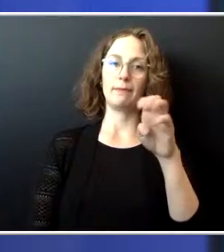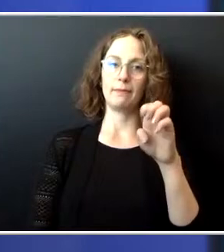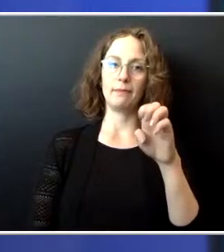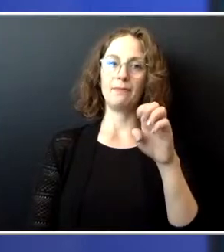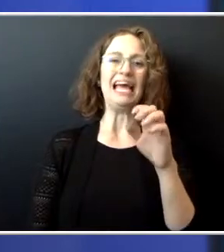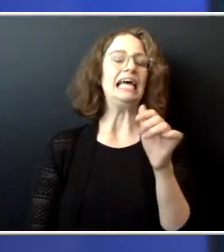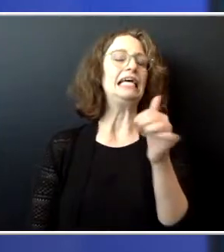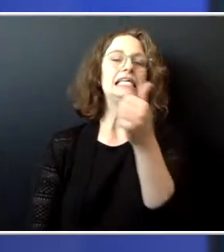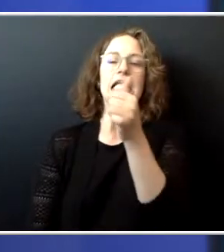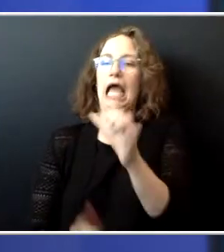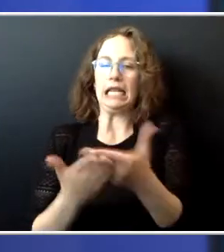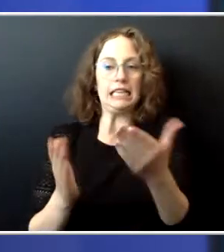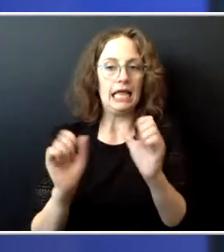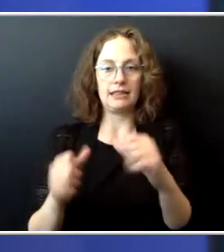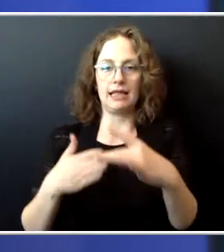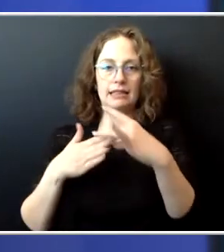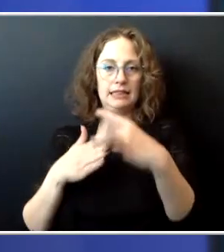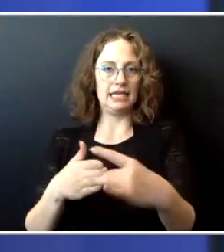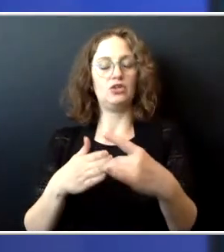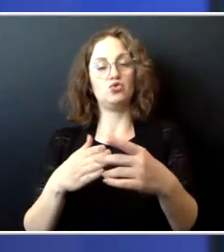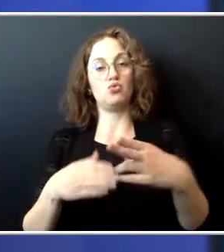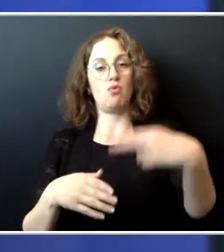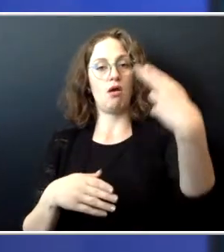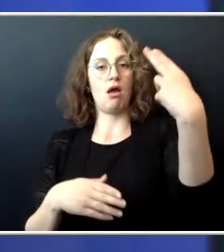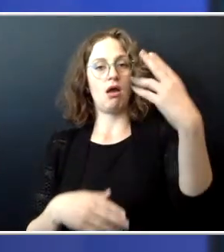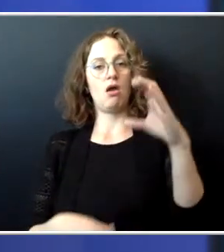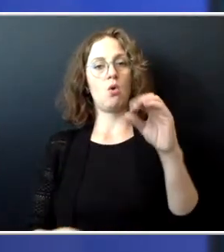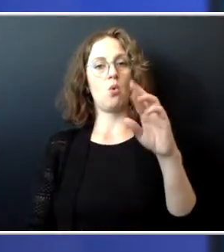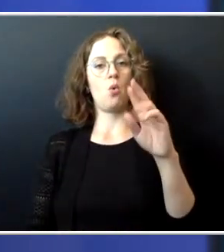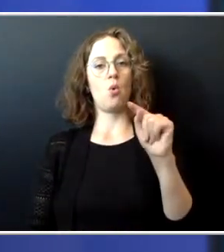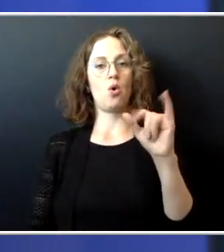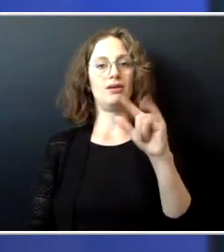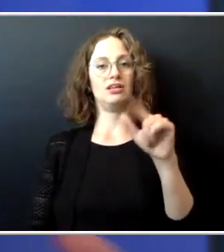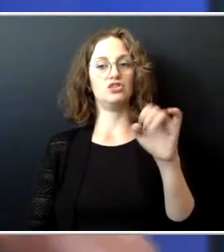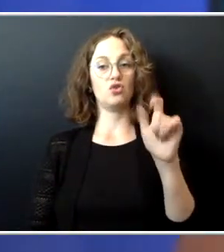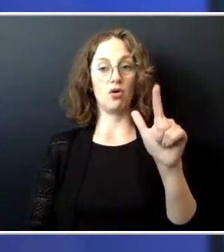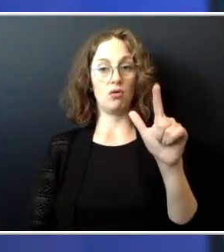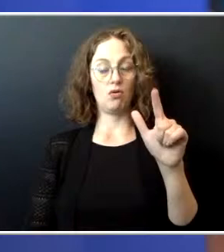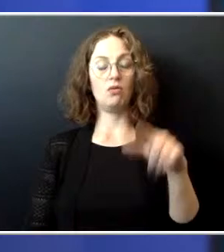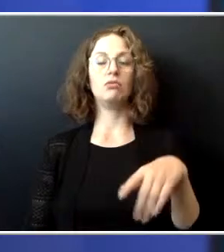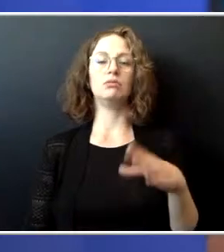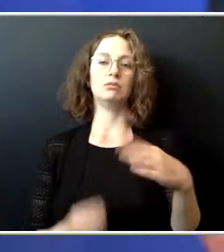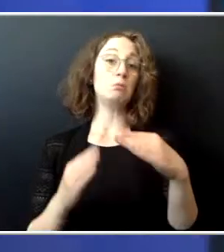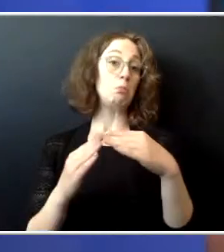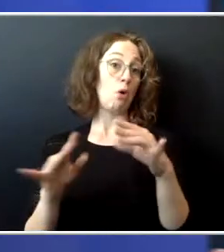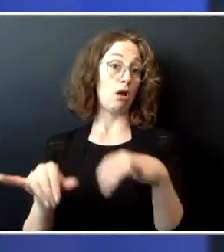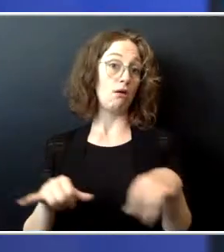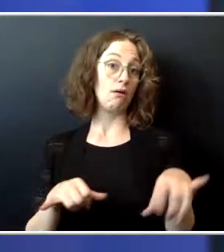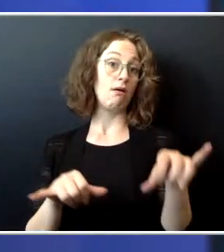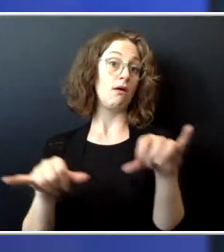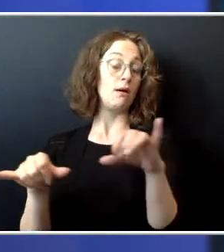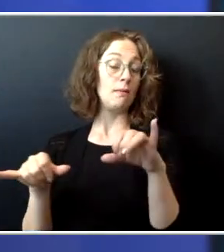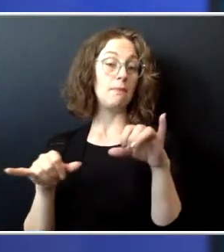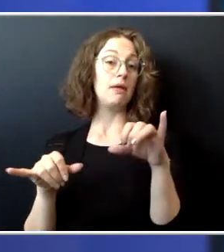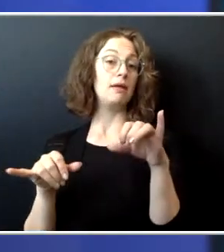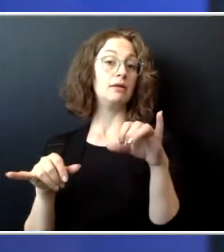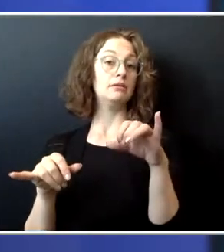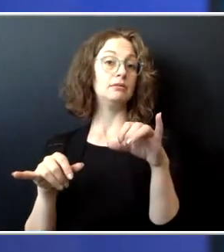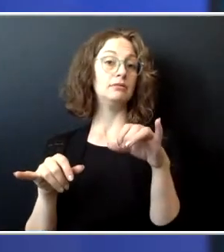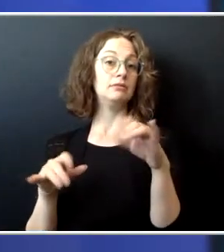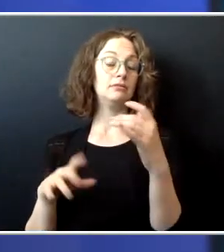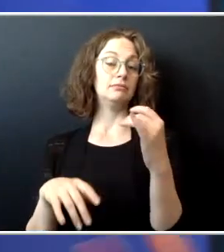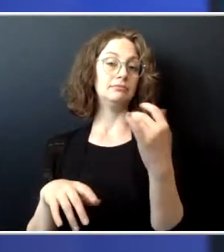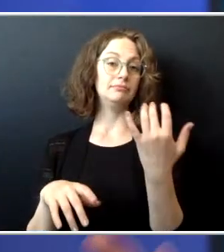cortisol, and it could be actually more common is if someone needed to be treated with steroid